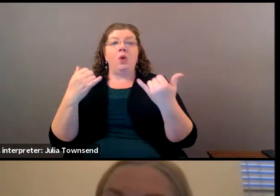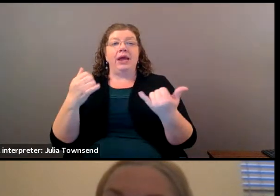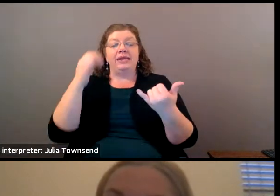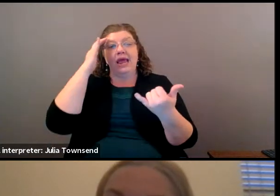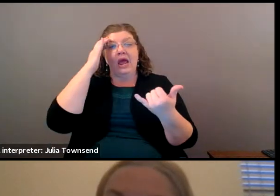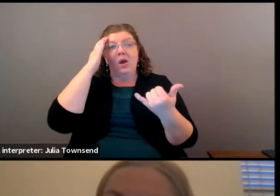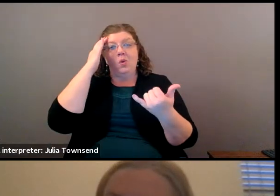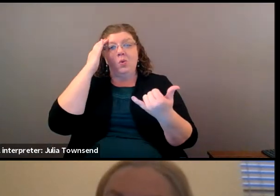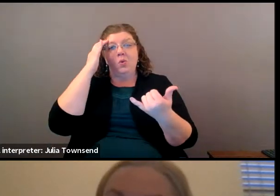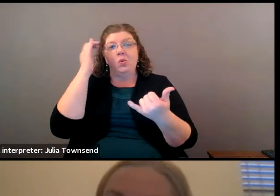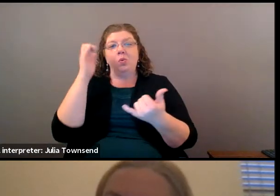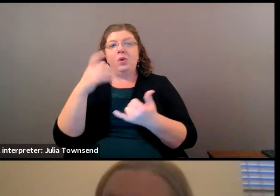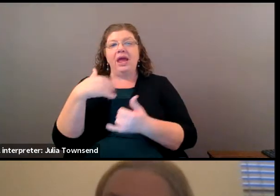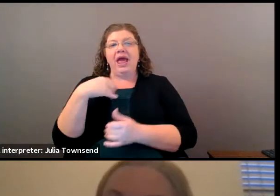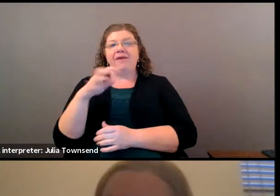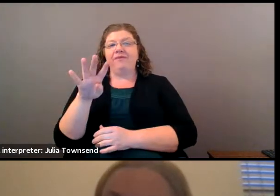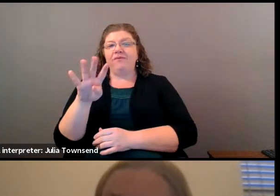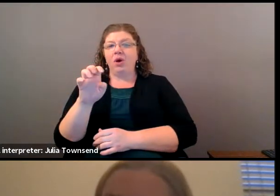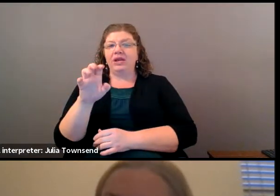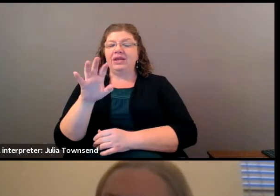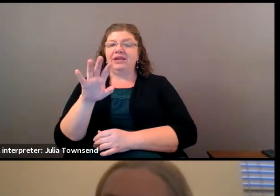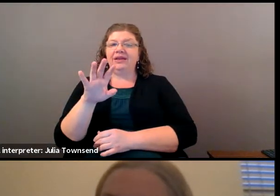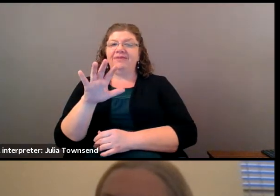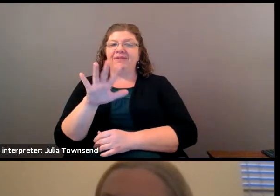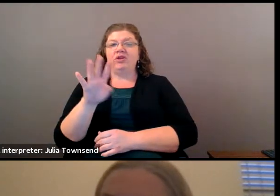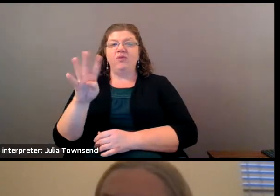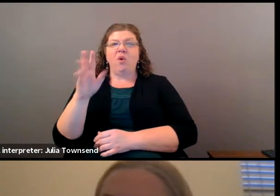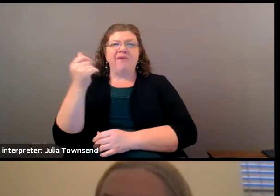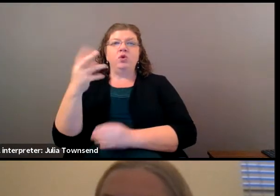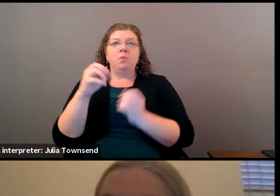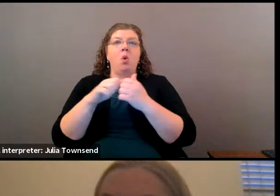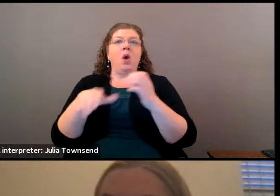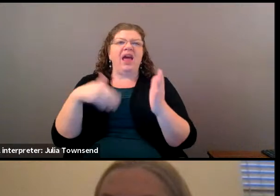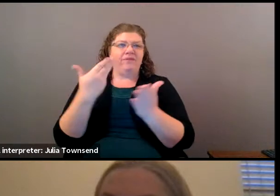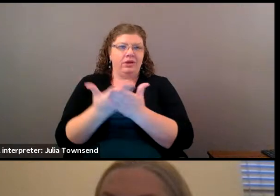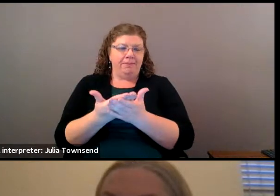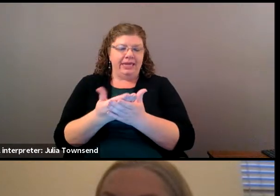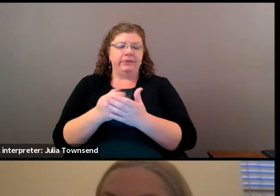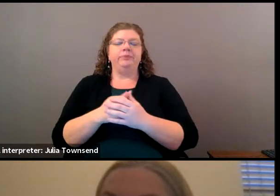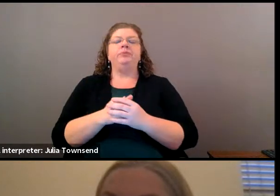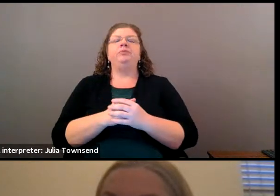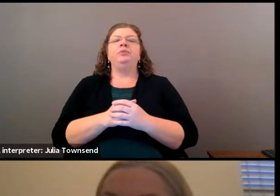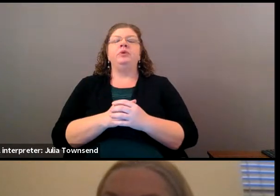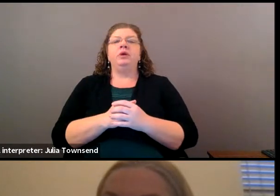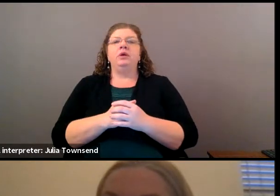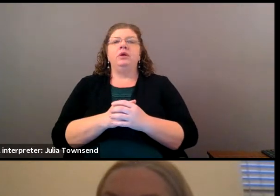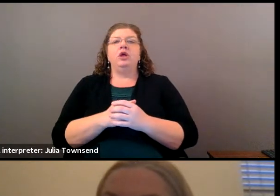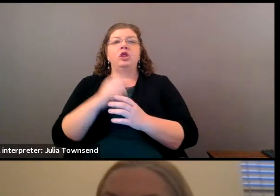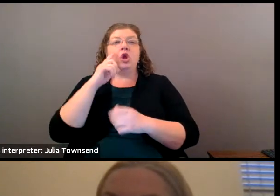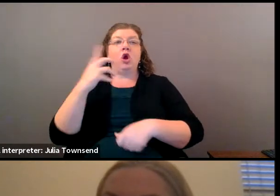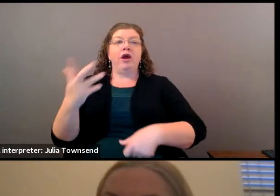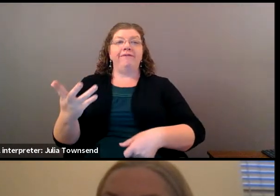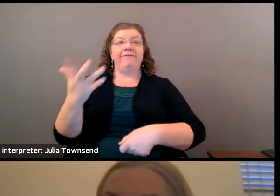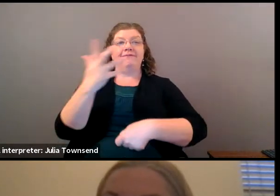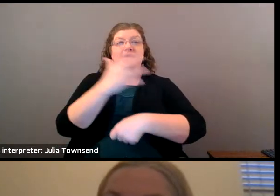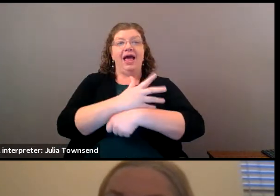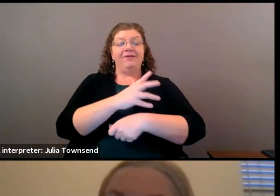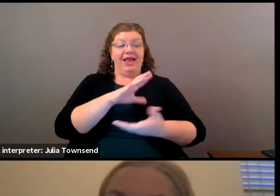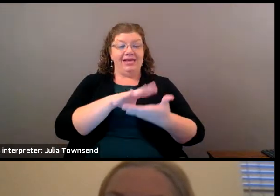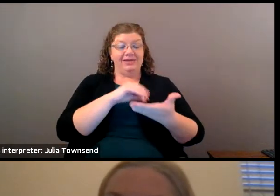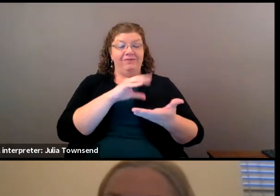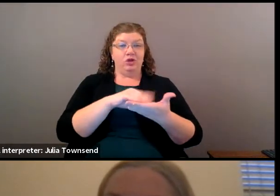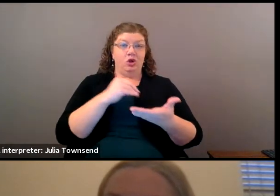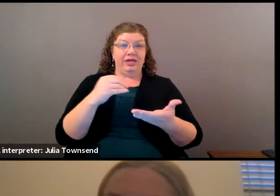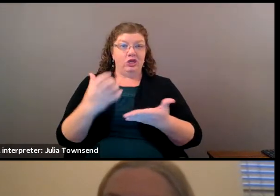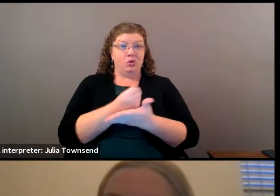have 454, so a couple more have come in. And there are 5 days of learning to be